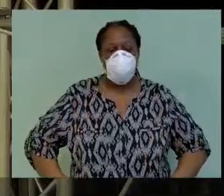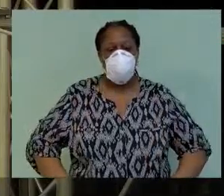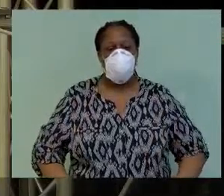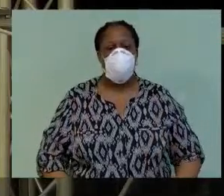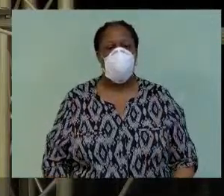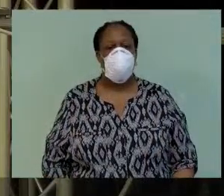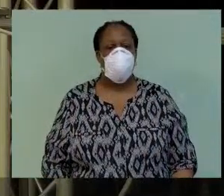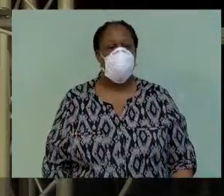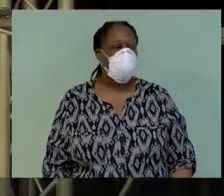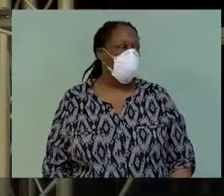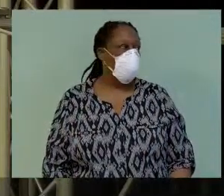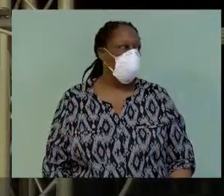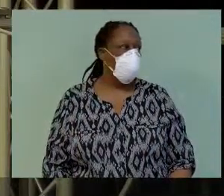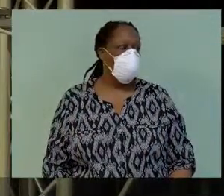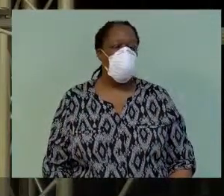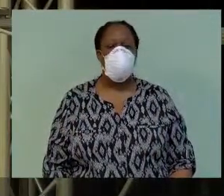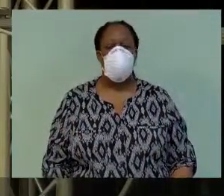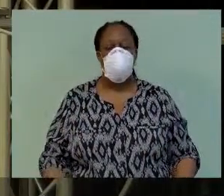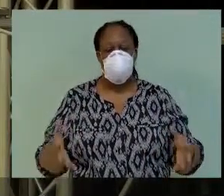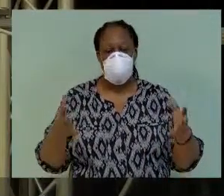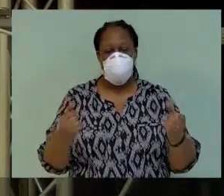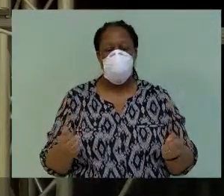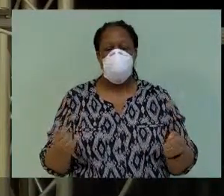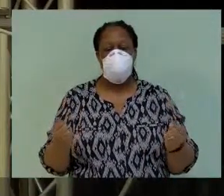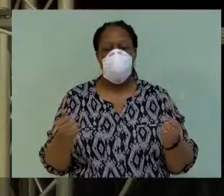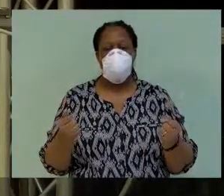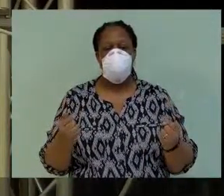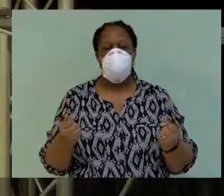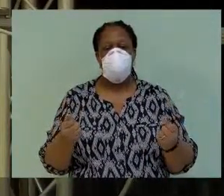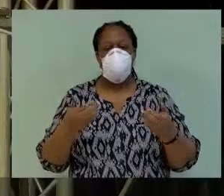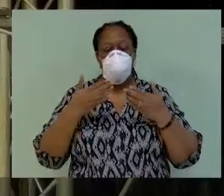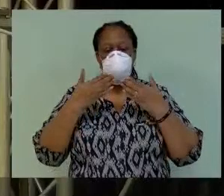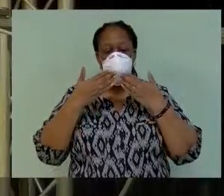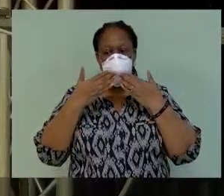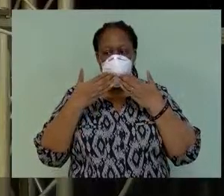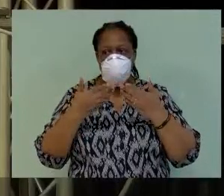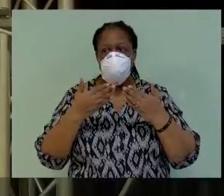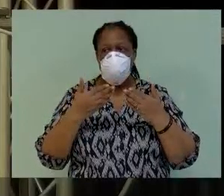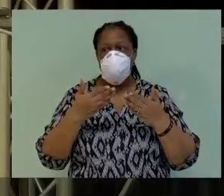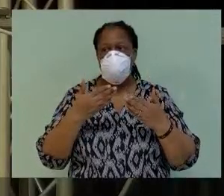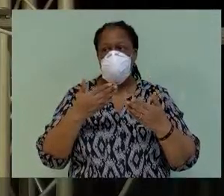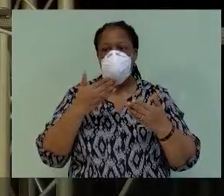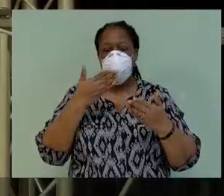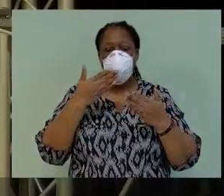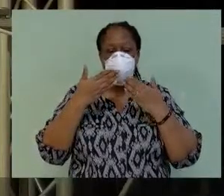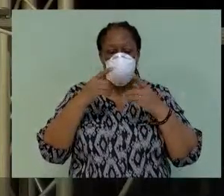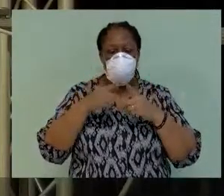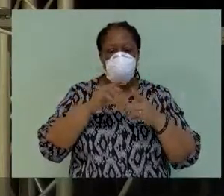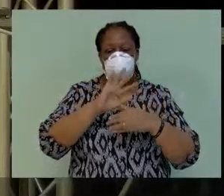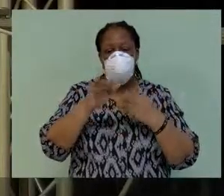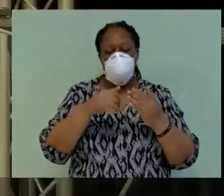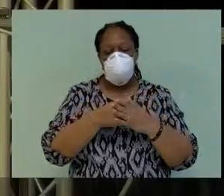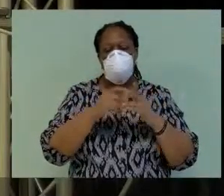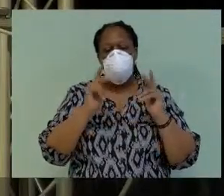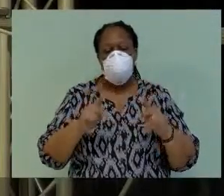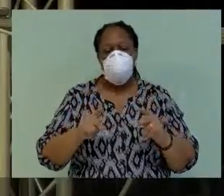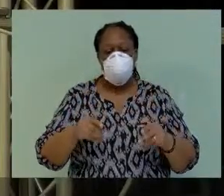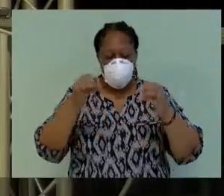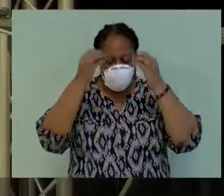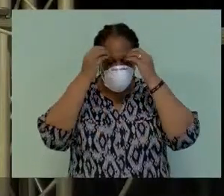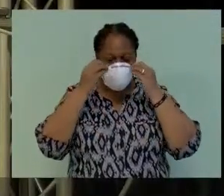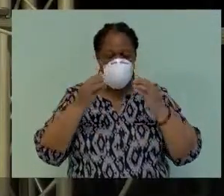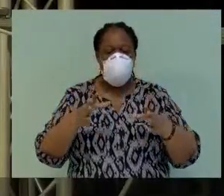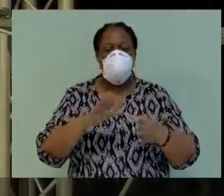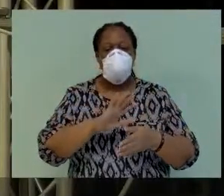the Ministry of Sports would like to commend all who have been adhering to the stipulations put forward by